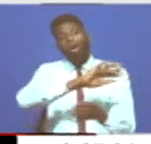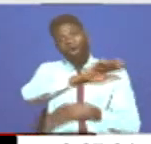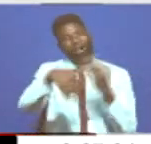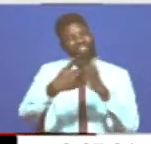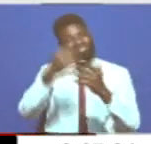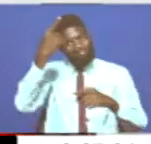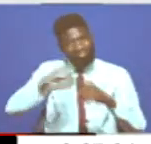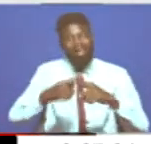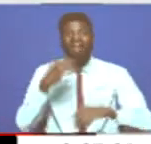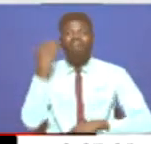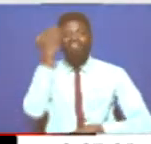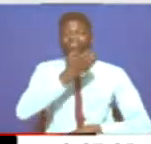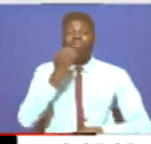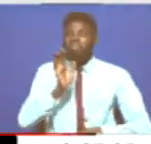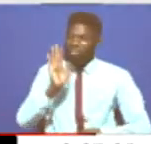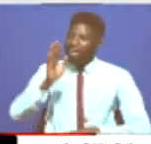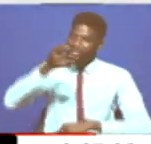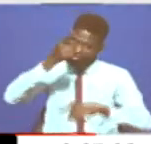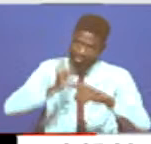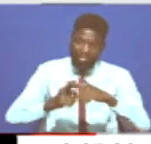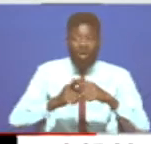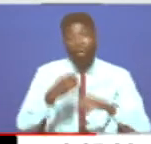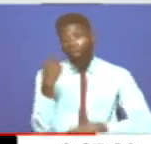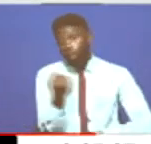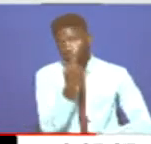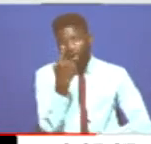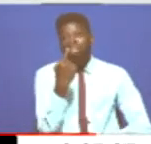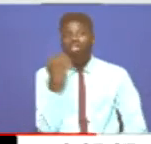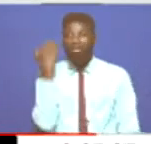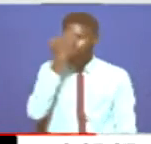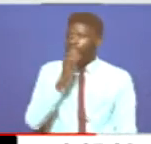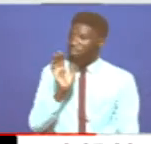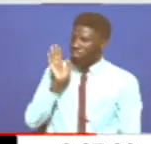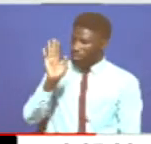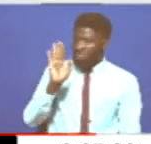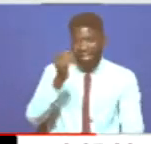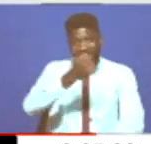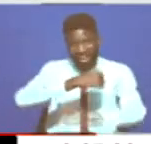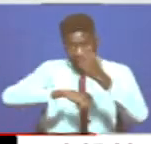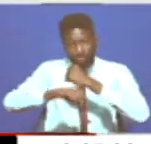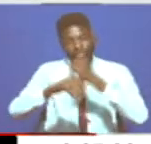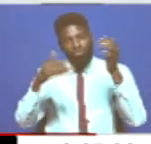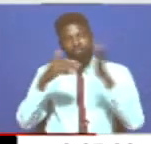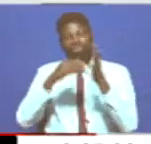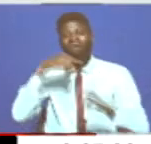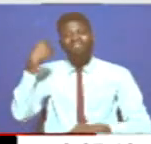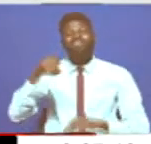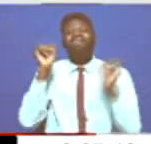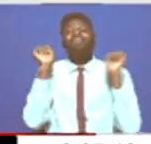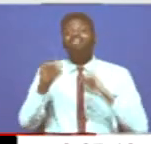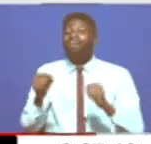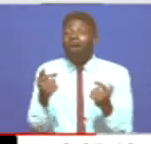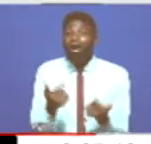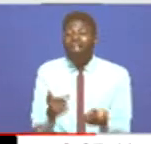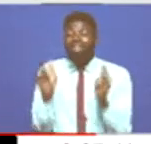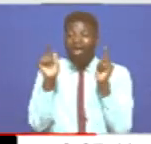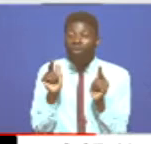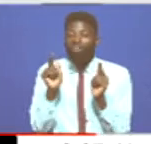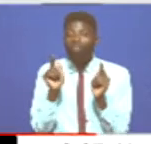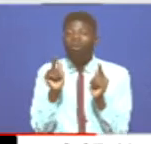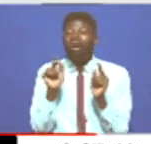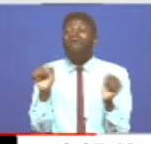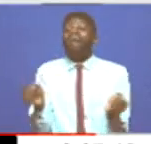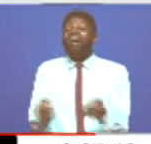Europe. Only urgent action by Europe can stop the Russian troops. Do not allow the death of Europe from a catastrophe